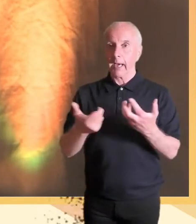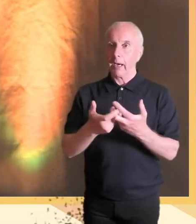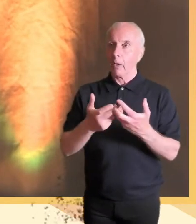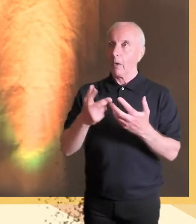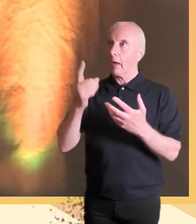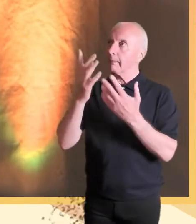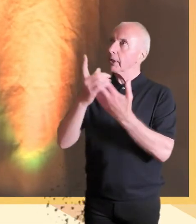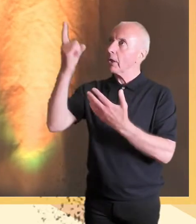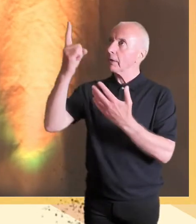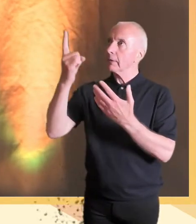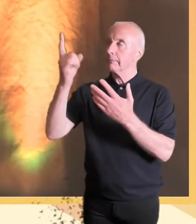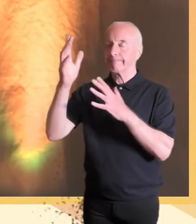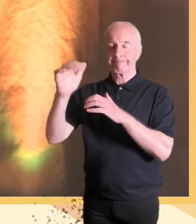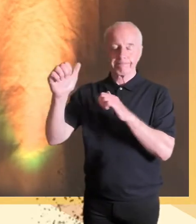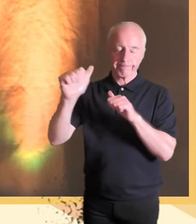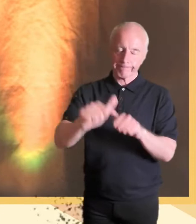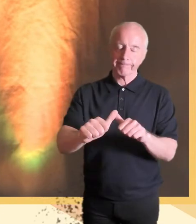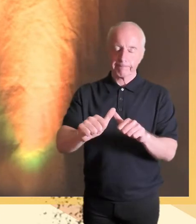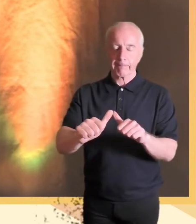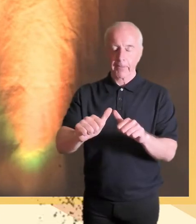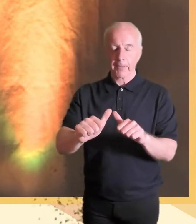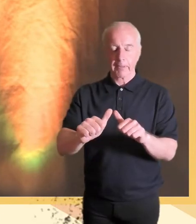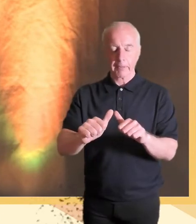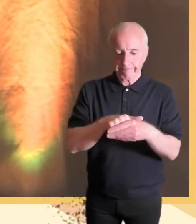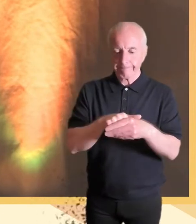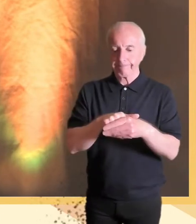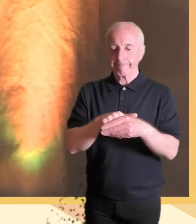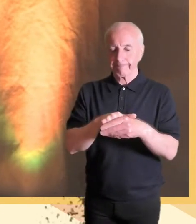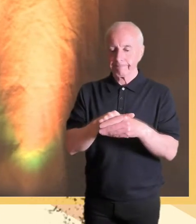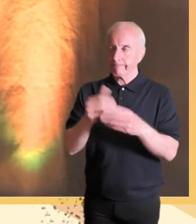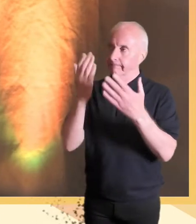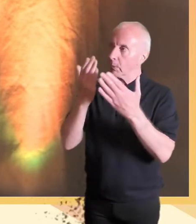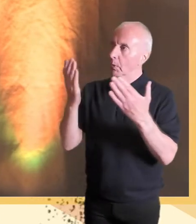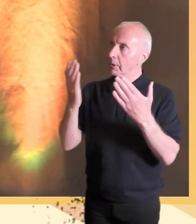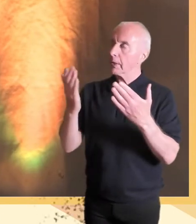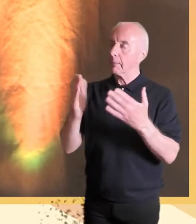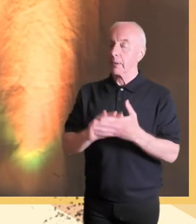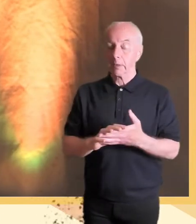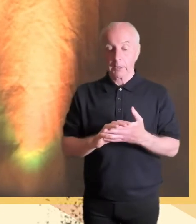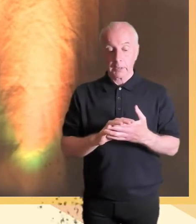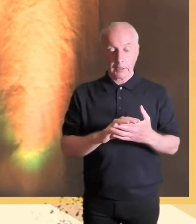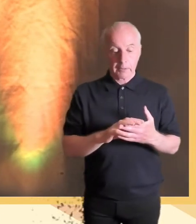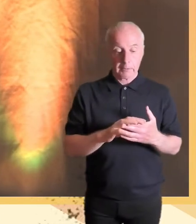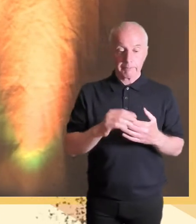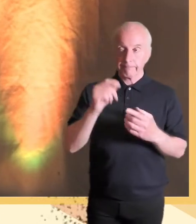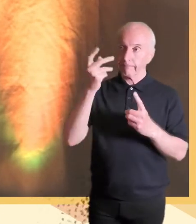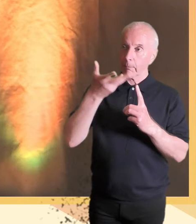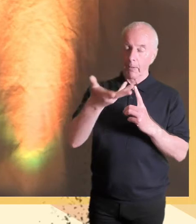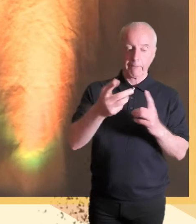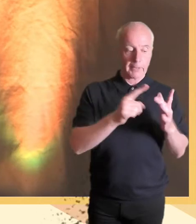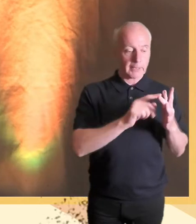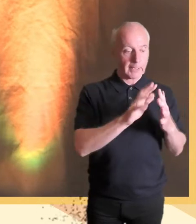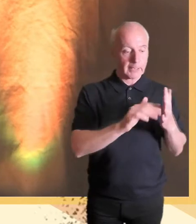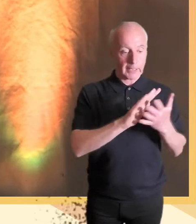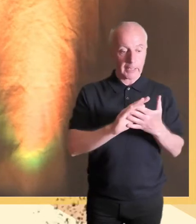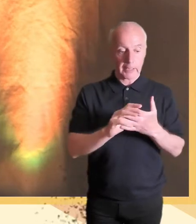our Baptist family. So have a look at that later on. And we read in the prophet Isaiah, "In the year